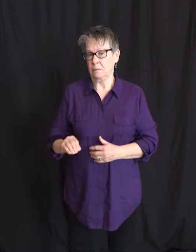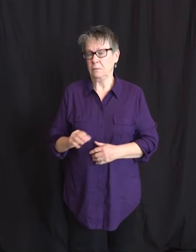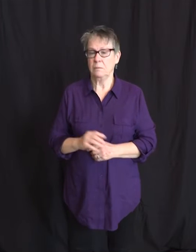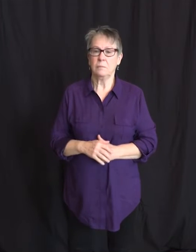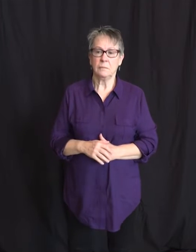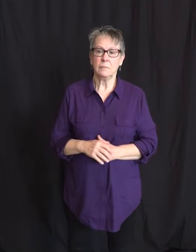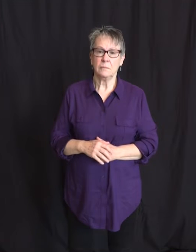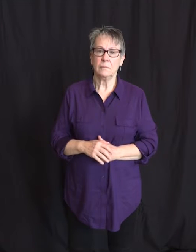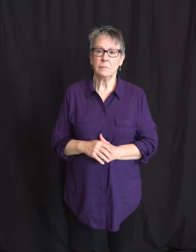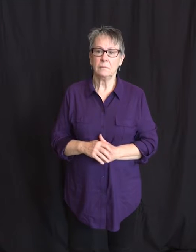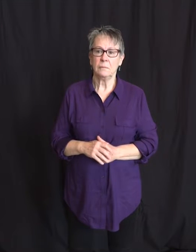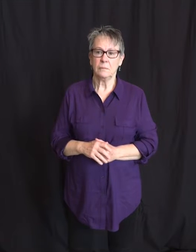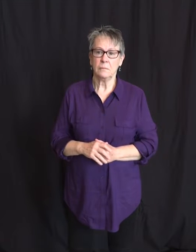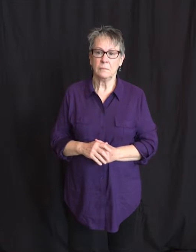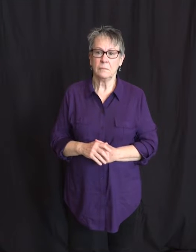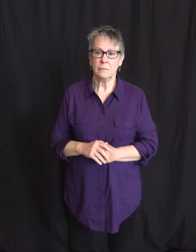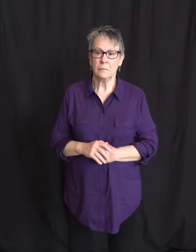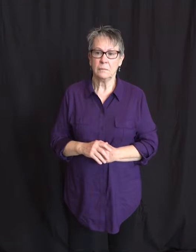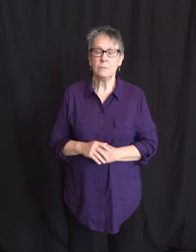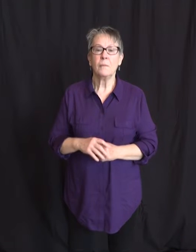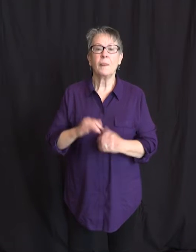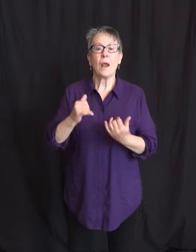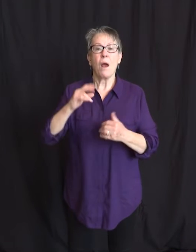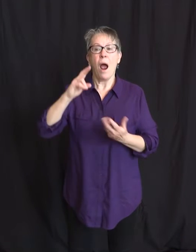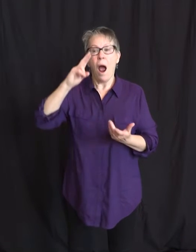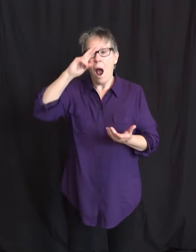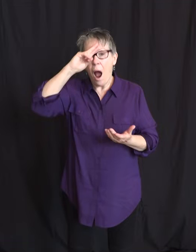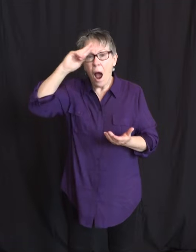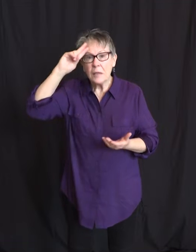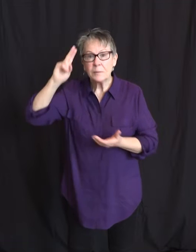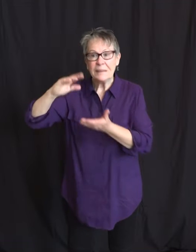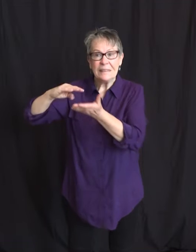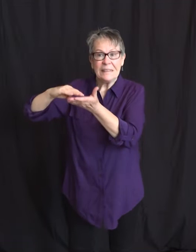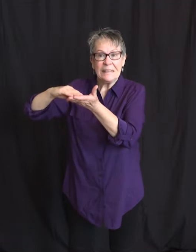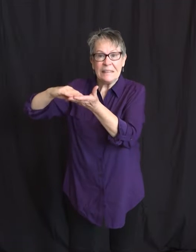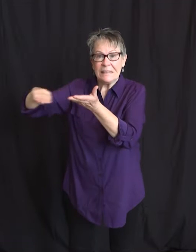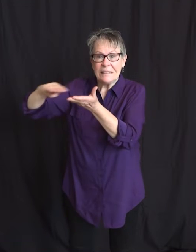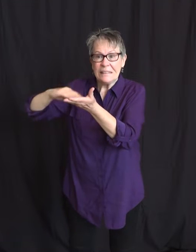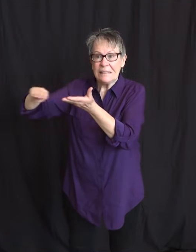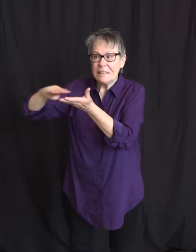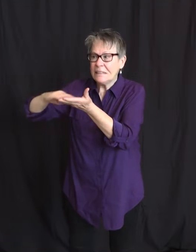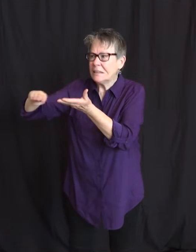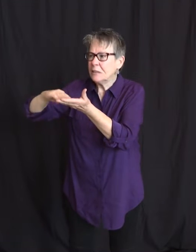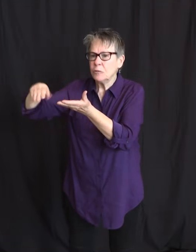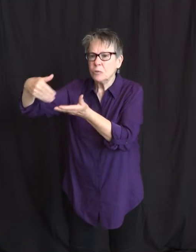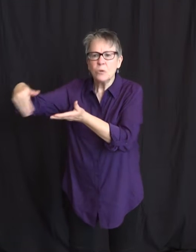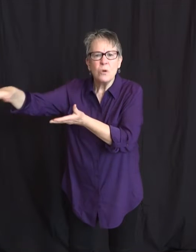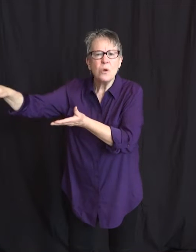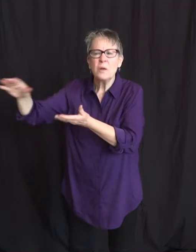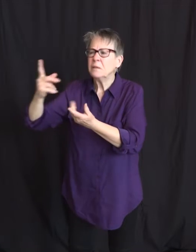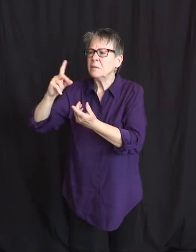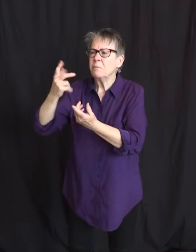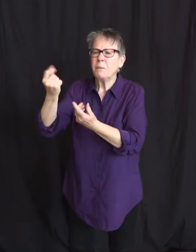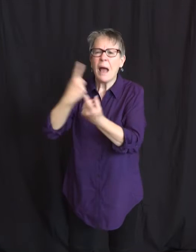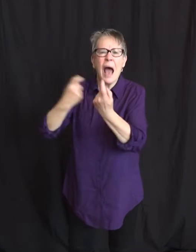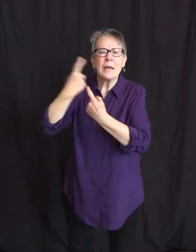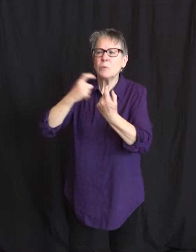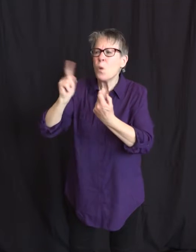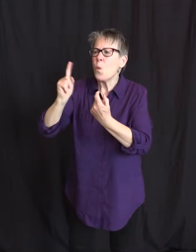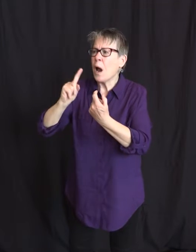hospital discharge destination. That's been a question at some of our prior conferences. A sample